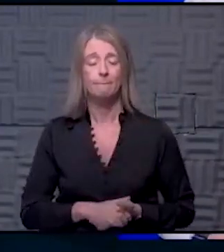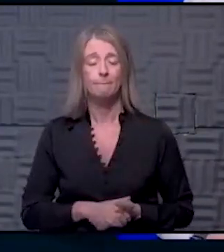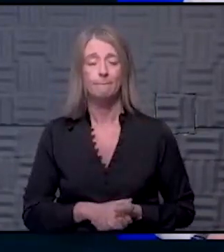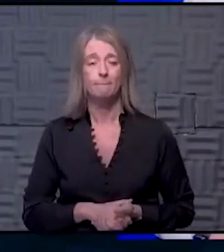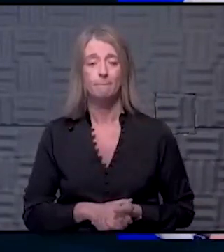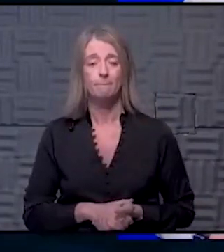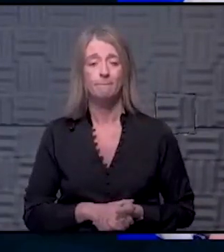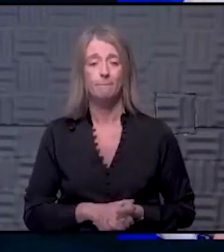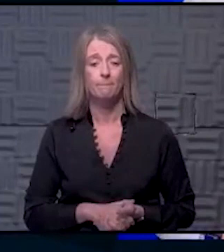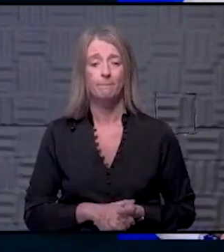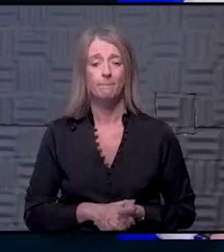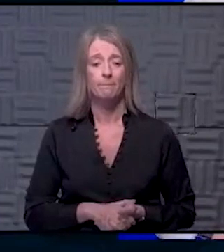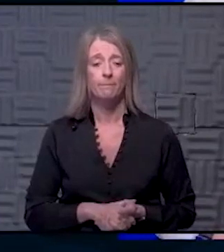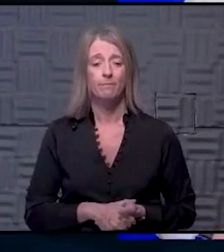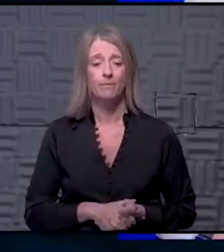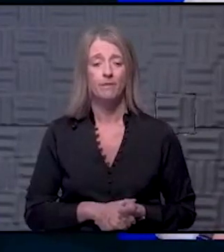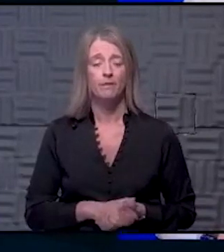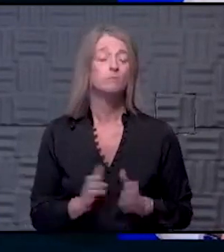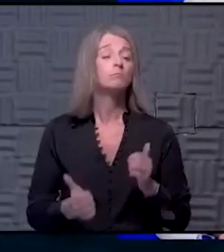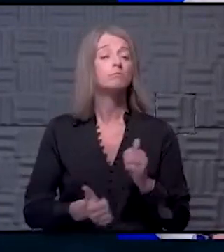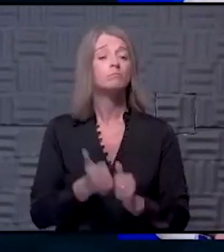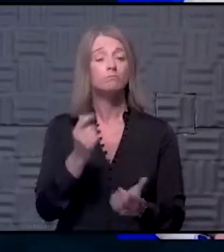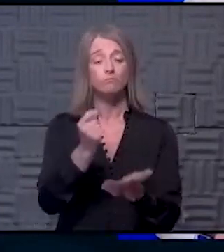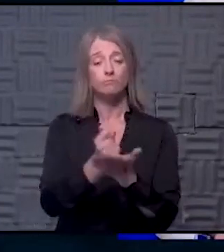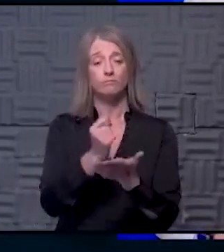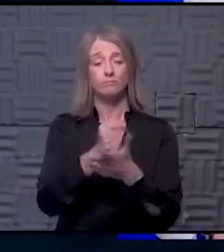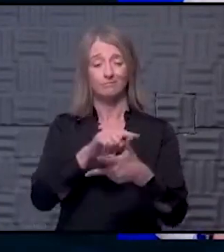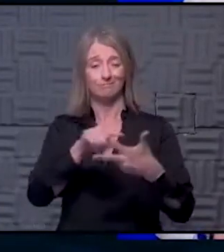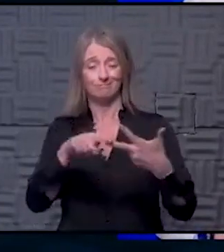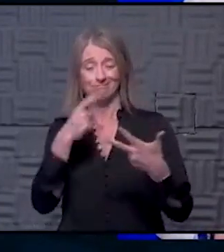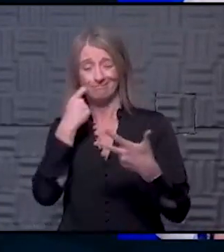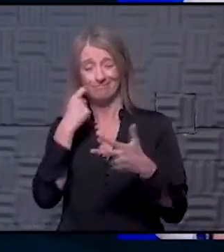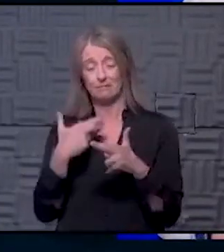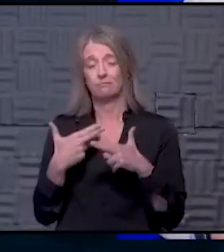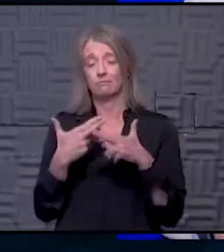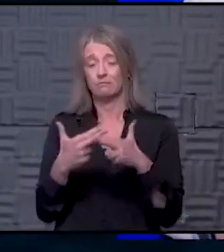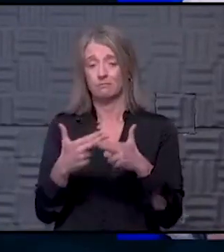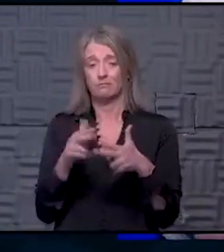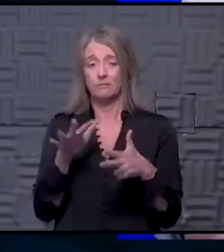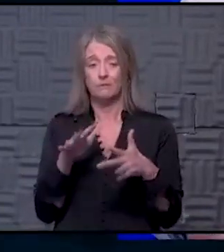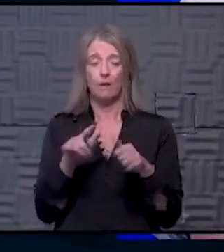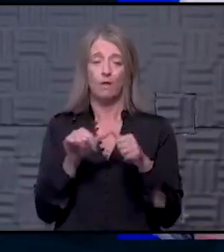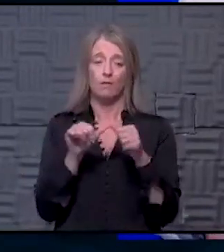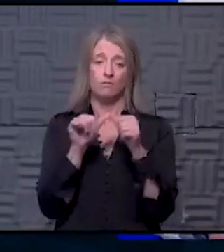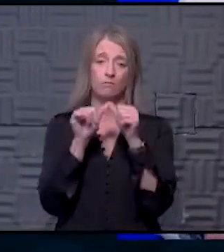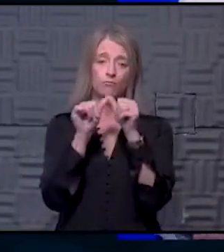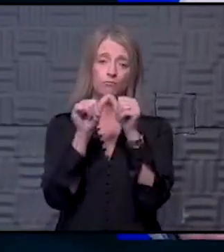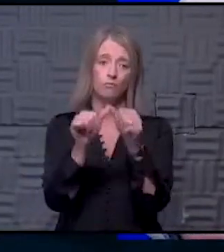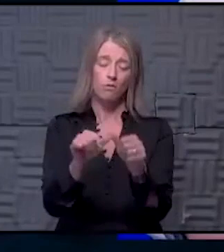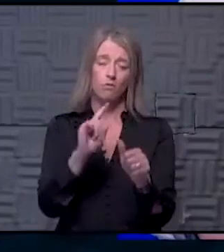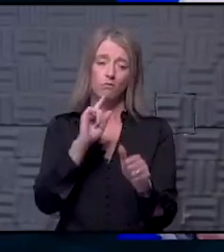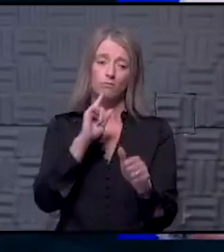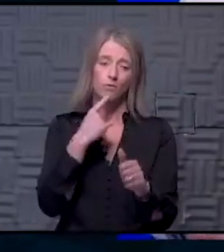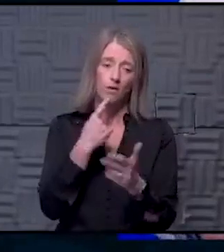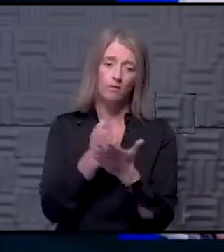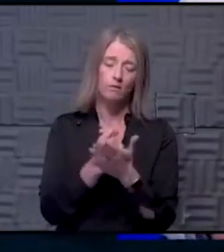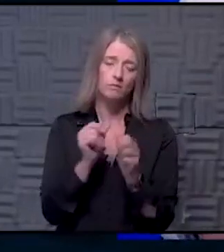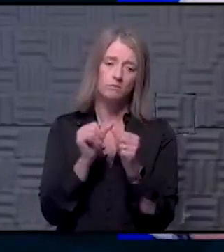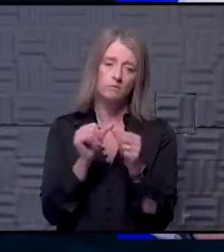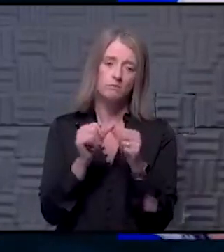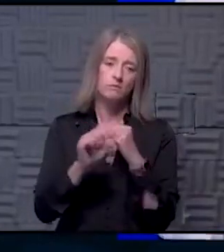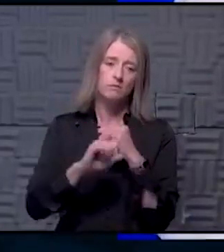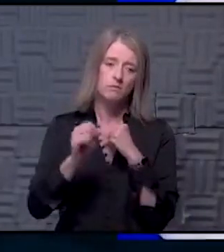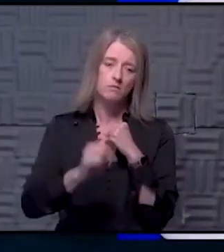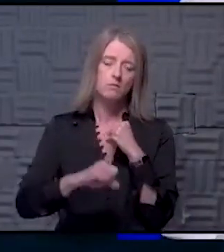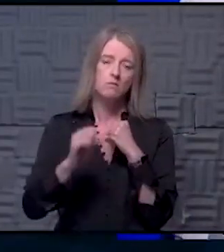I believe most of the existing therapy lines that you've mentioned are sort of long, chronic therapy, drawn out, hard